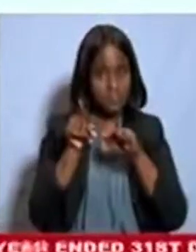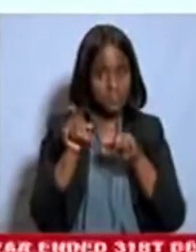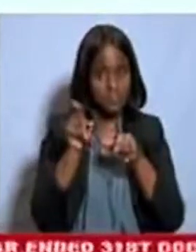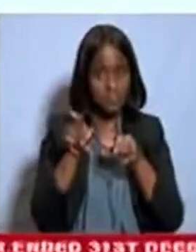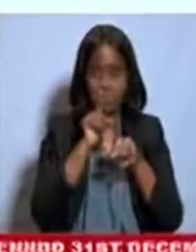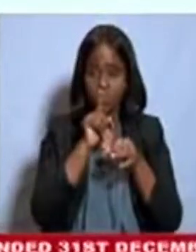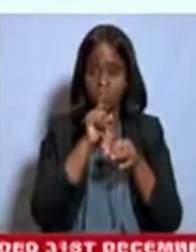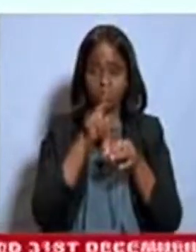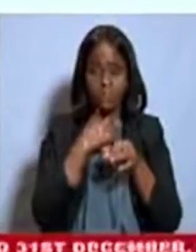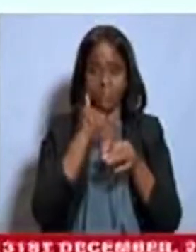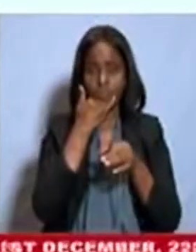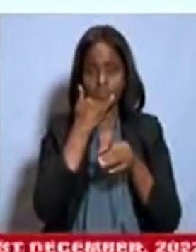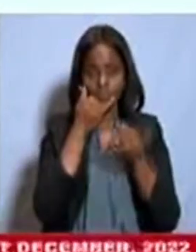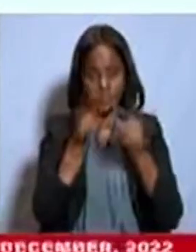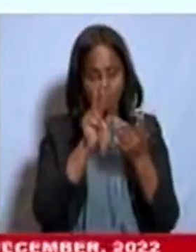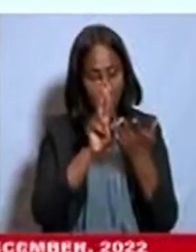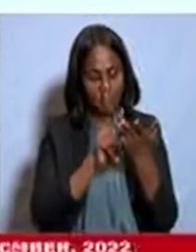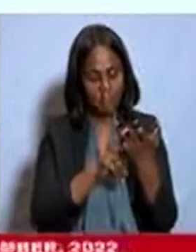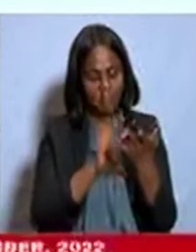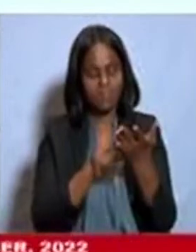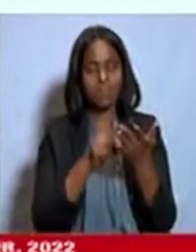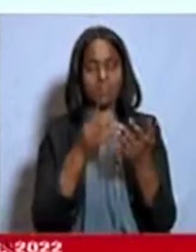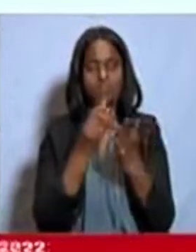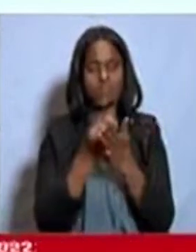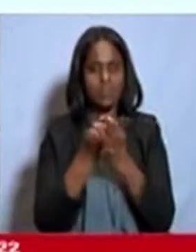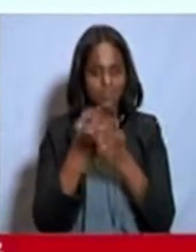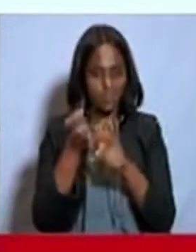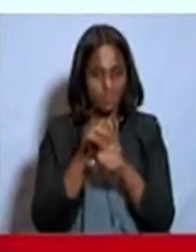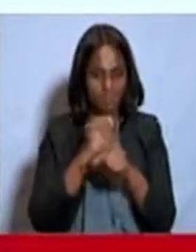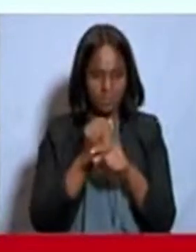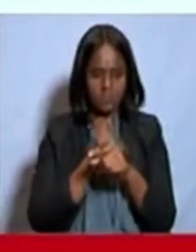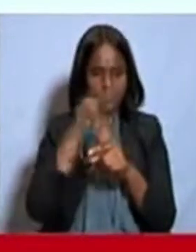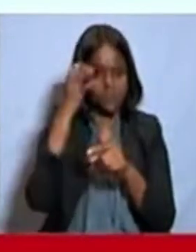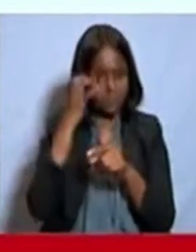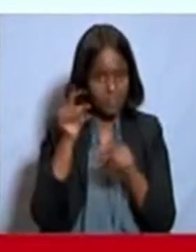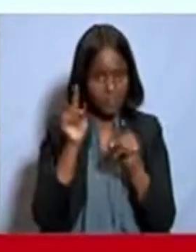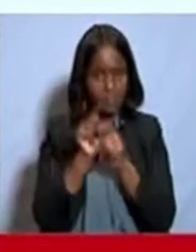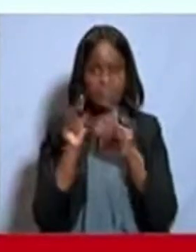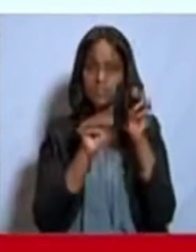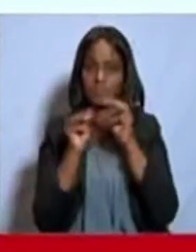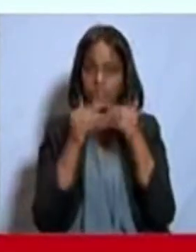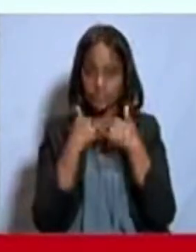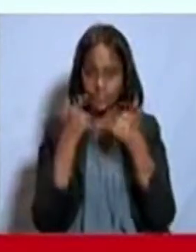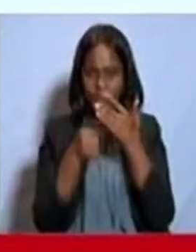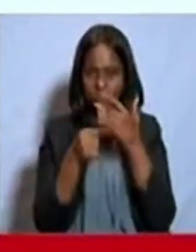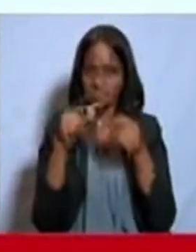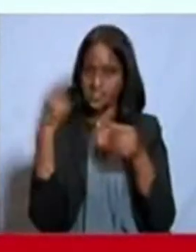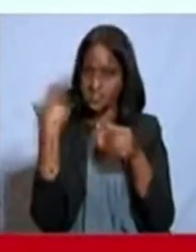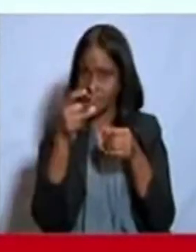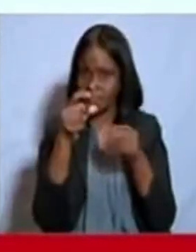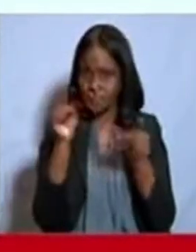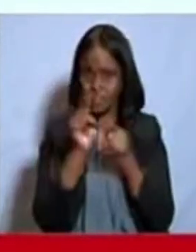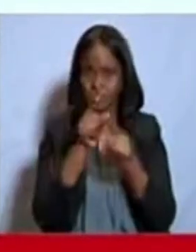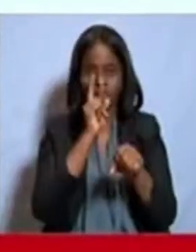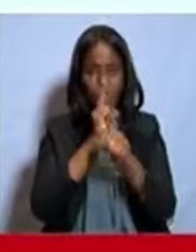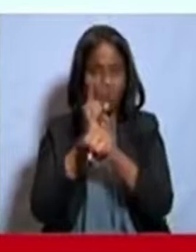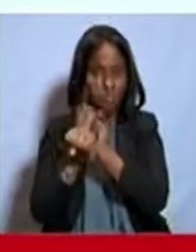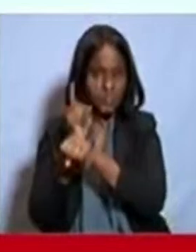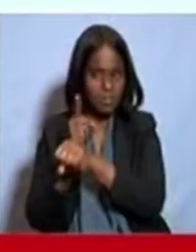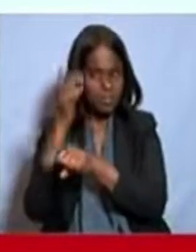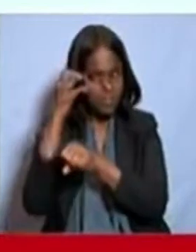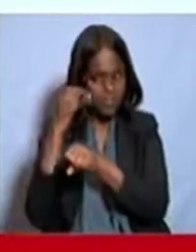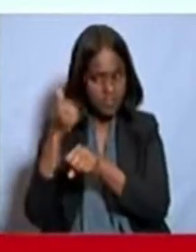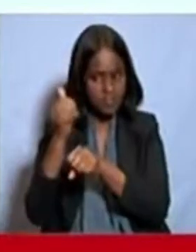was an error when recording the inputs issued by our officer, and management has since charged and cautioned the officer